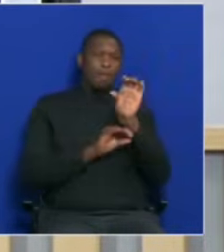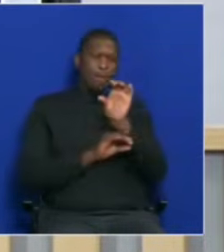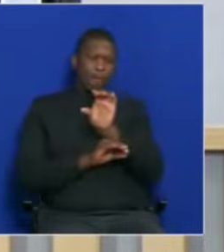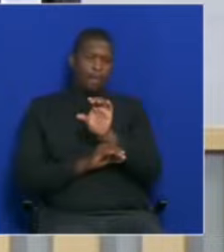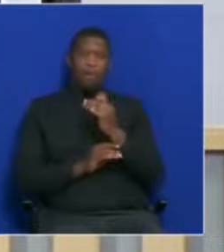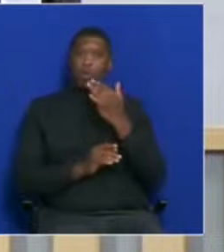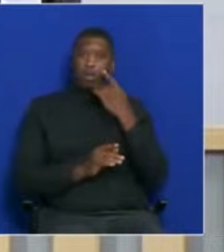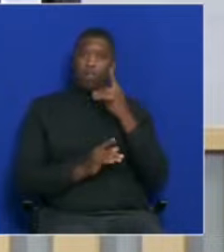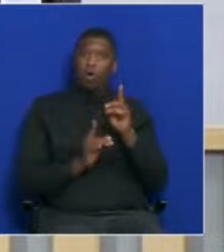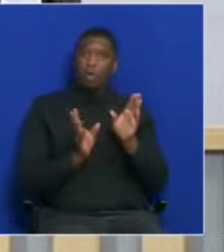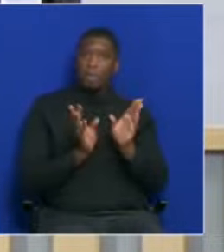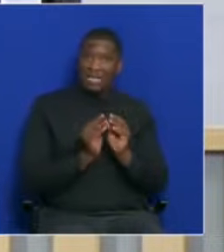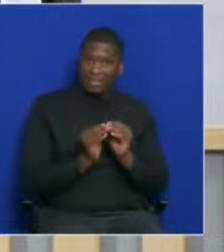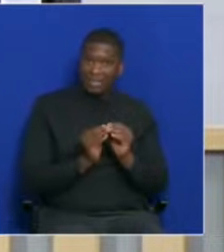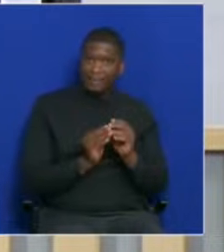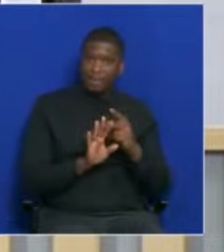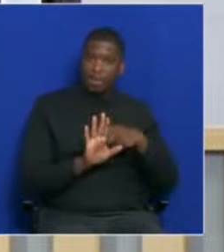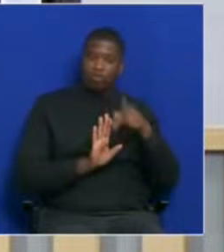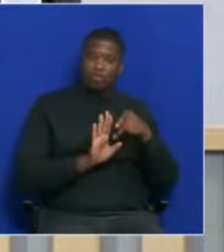diversion.